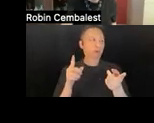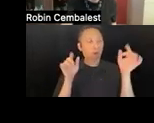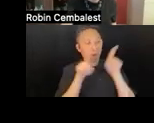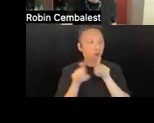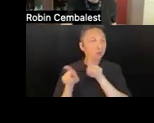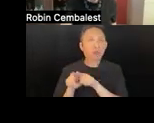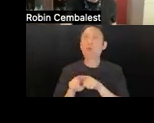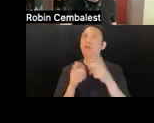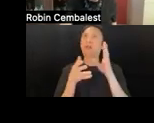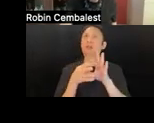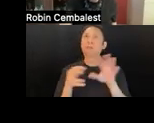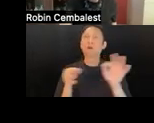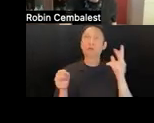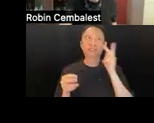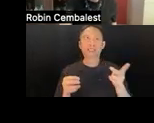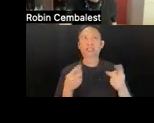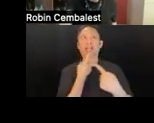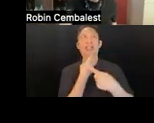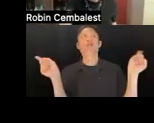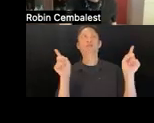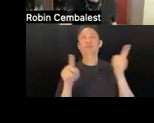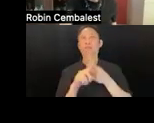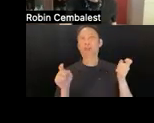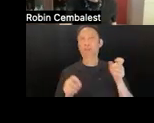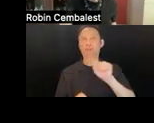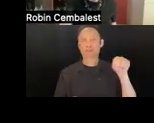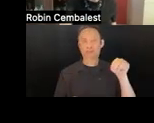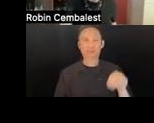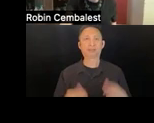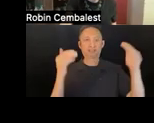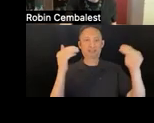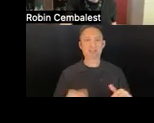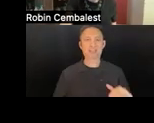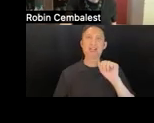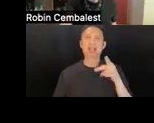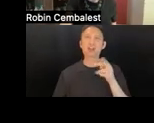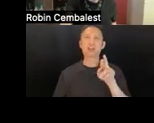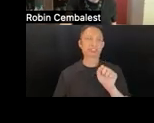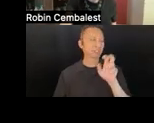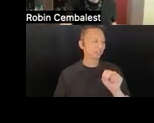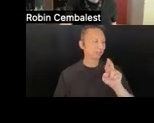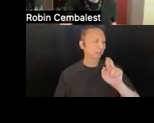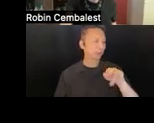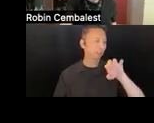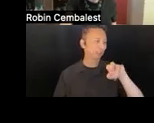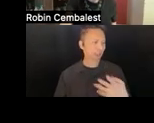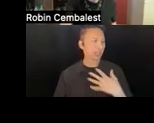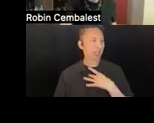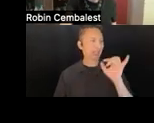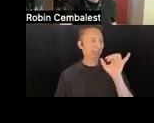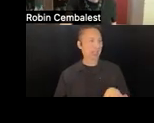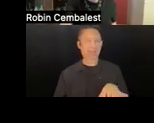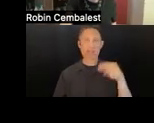social media. Now, I like these from Anderson Ranch. I like the design. You can read it. It looks